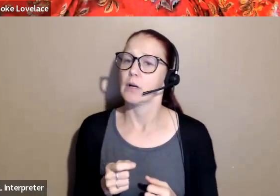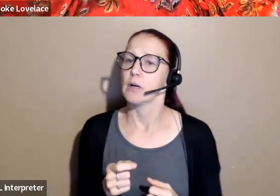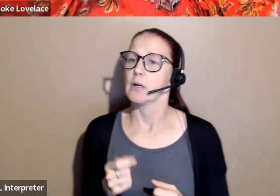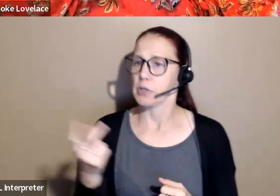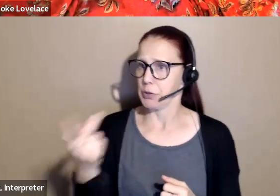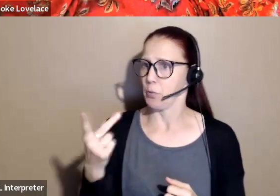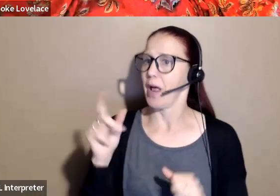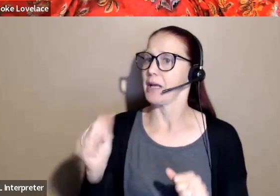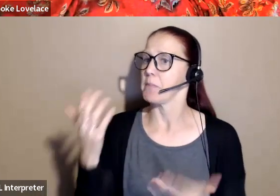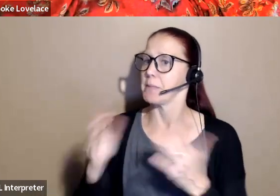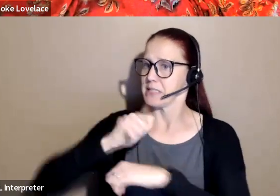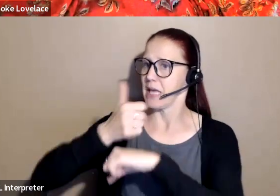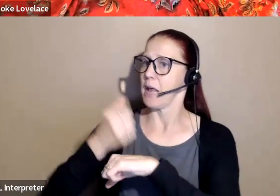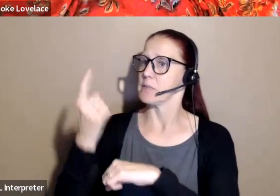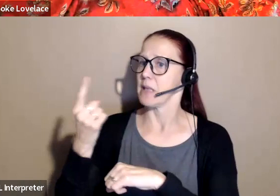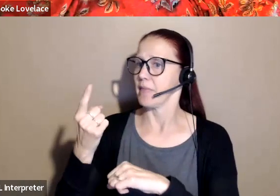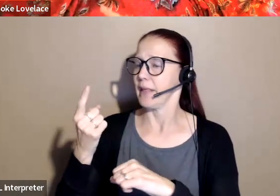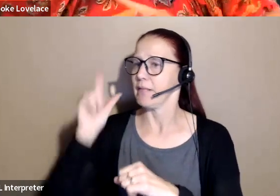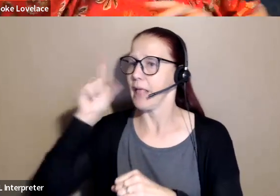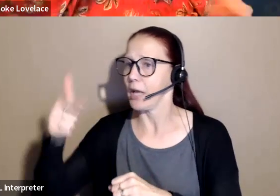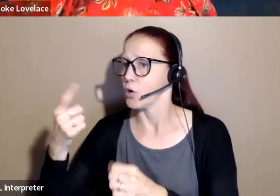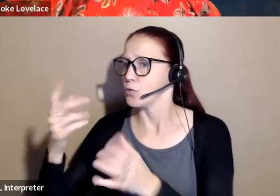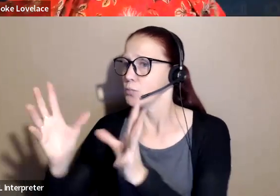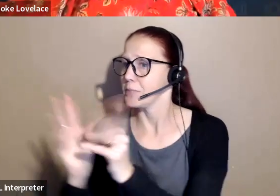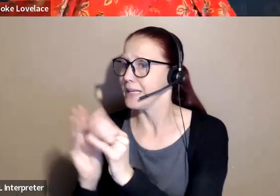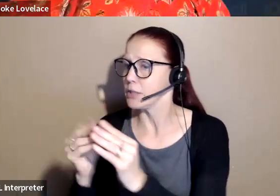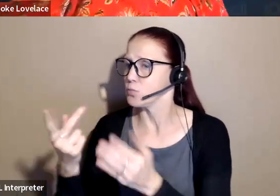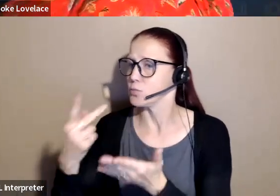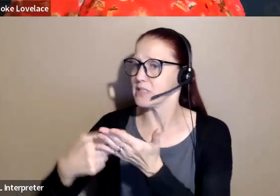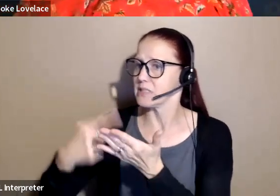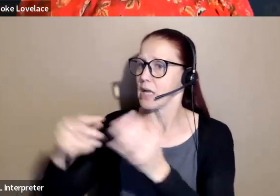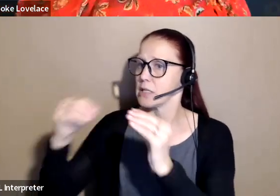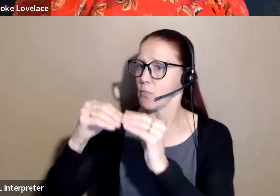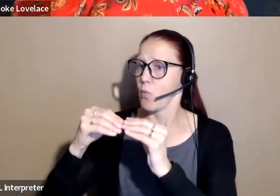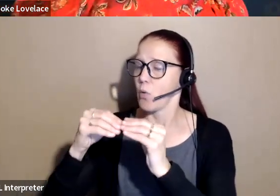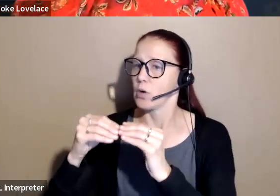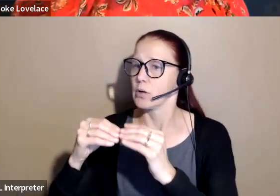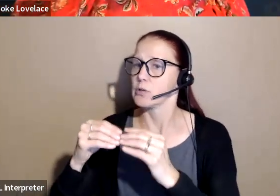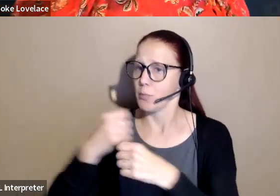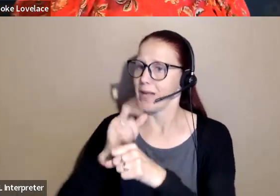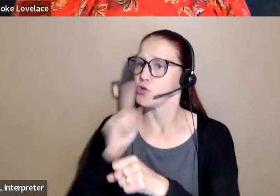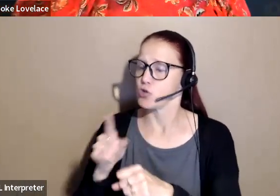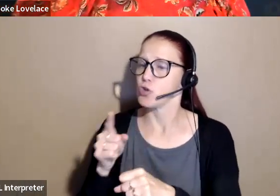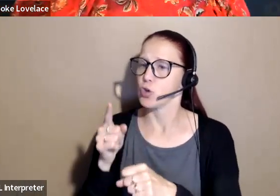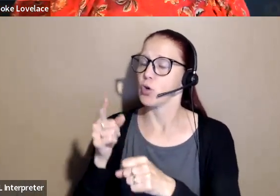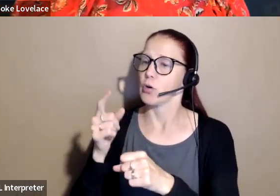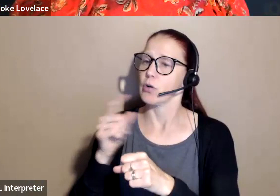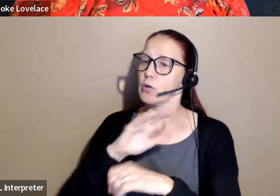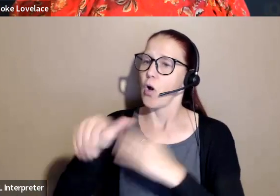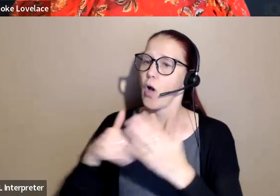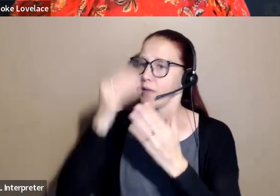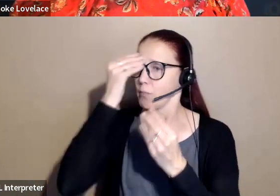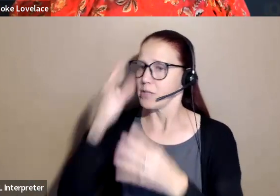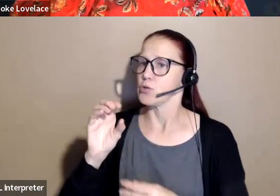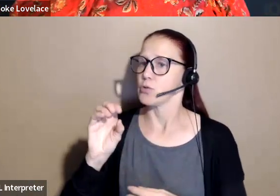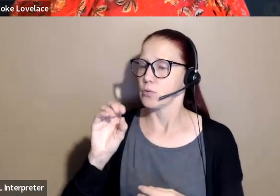you and I can maybe set up something offline to talk about too, make sure that we get the information the Olmsted Task Force